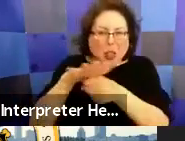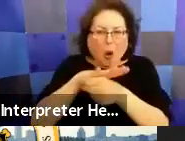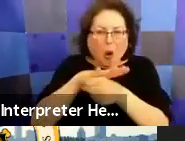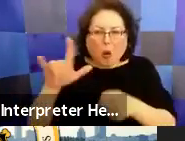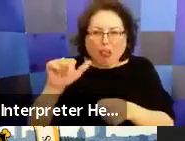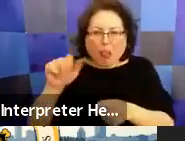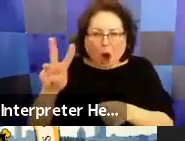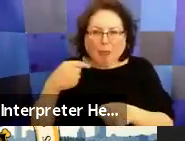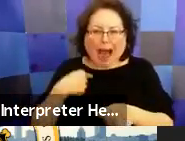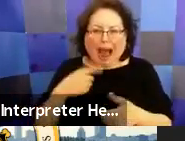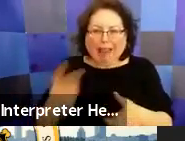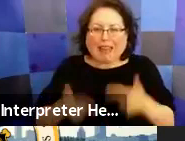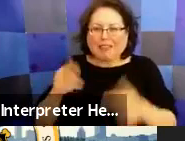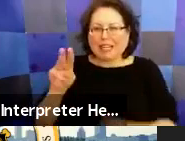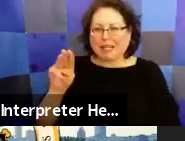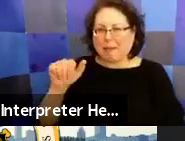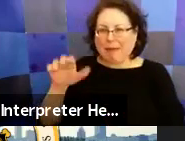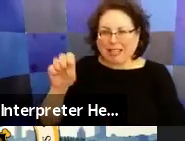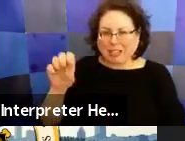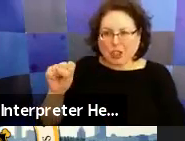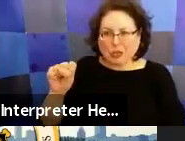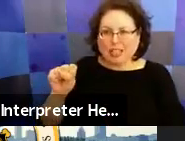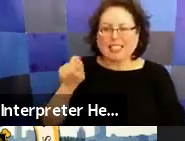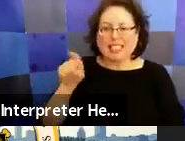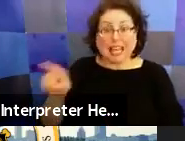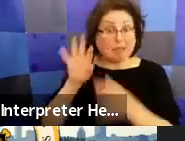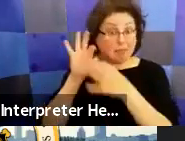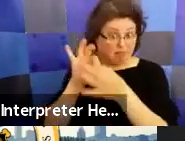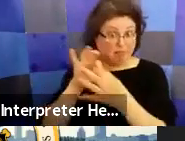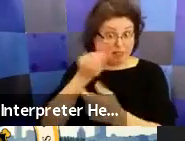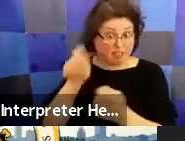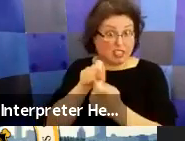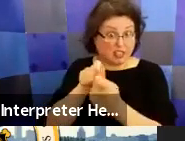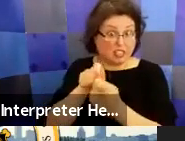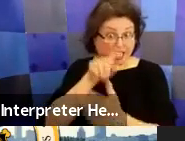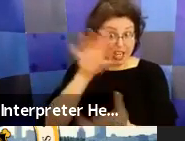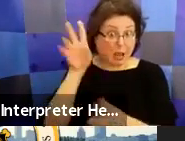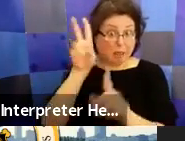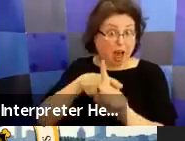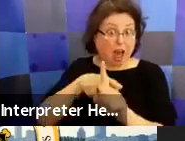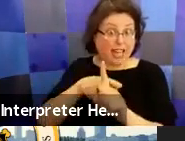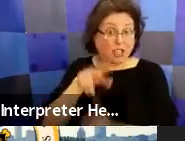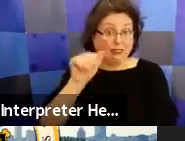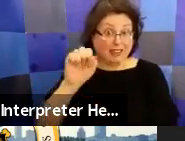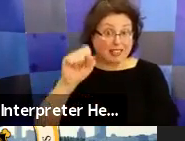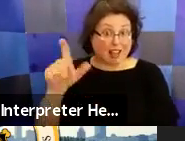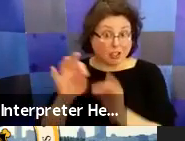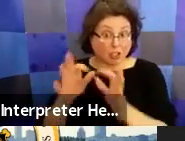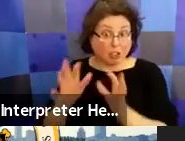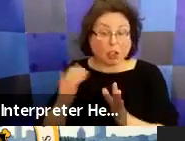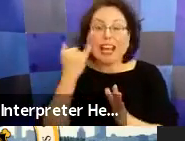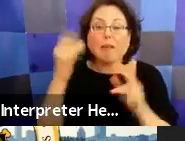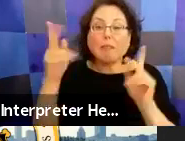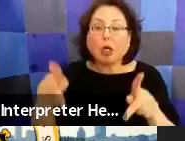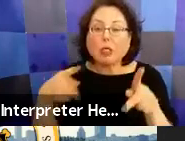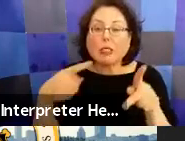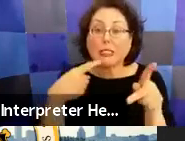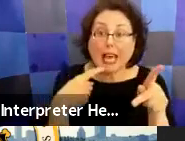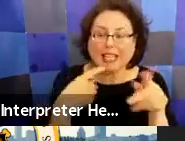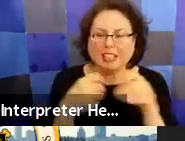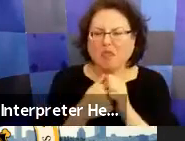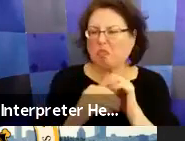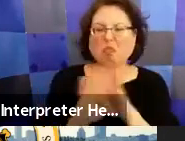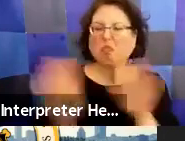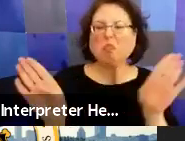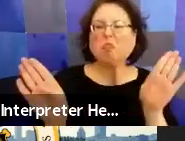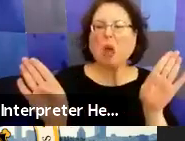was a local law that related specifically to ASL interpreters. And if somebody were to say, no, we don't